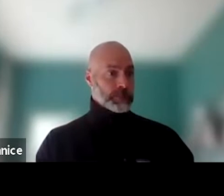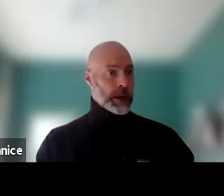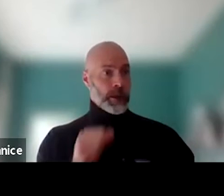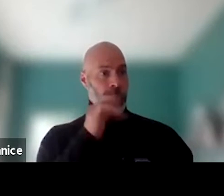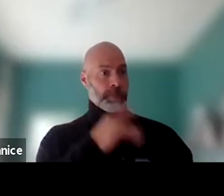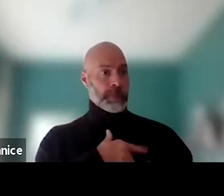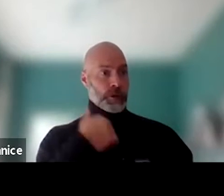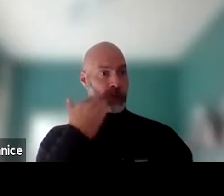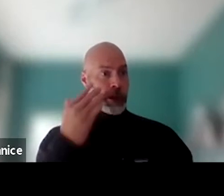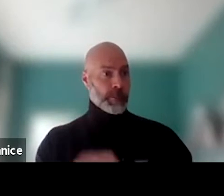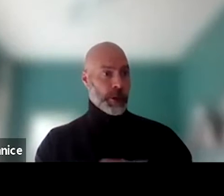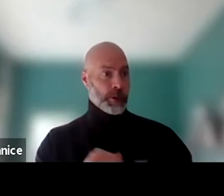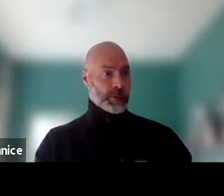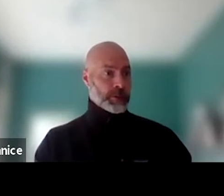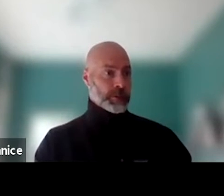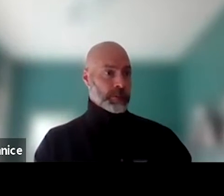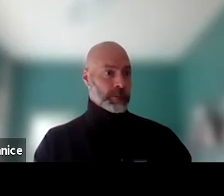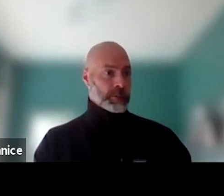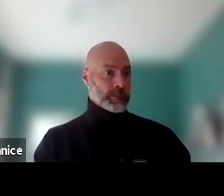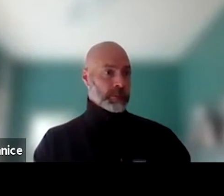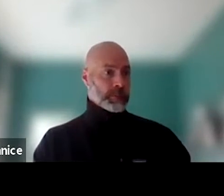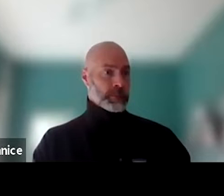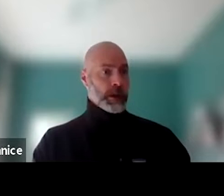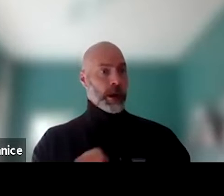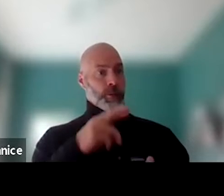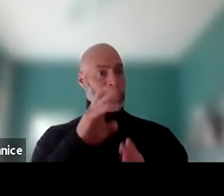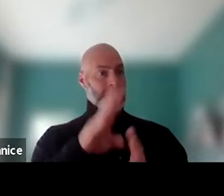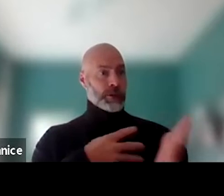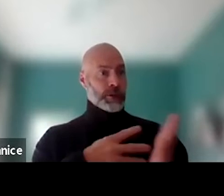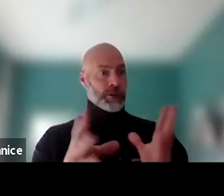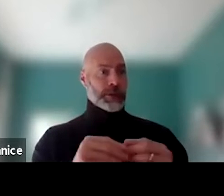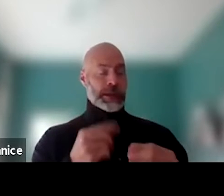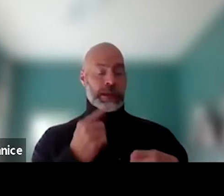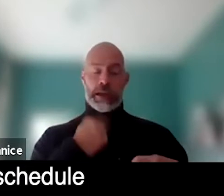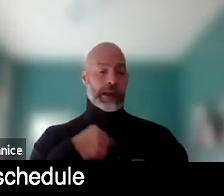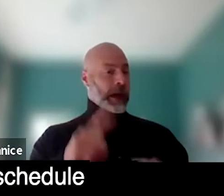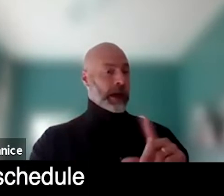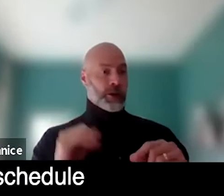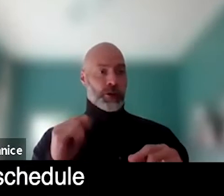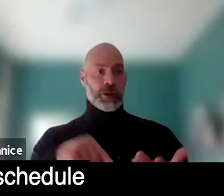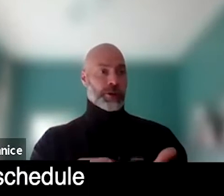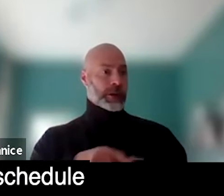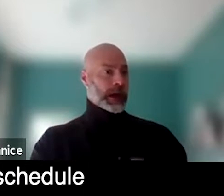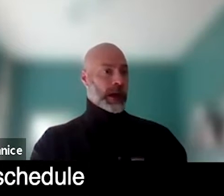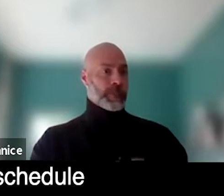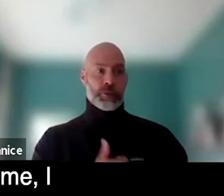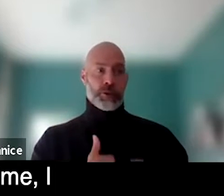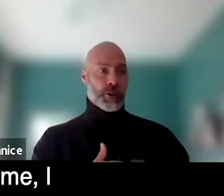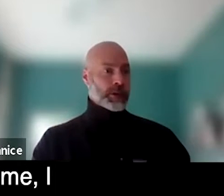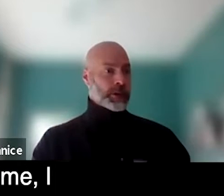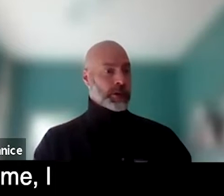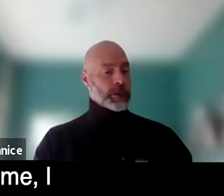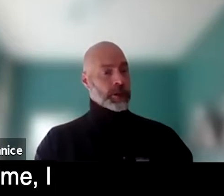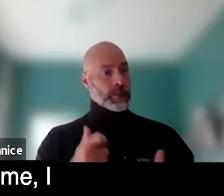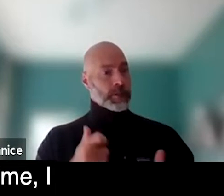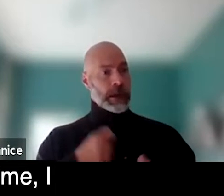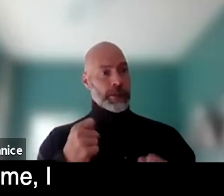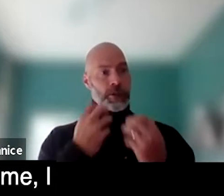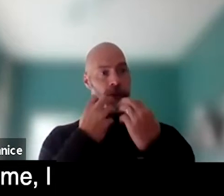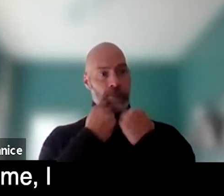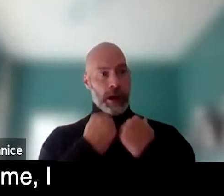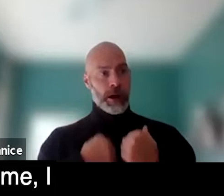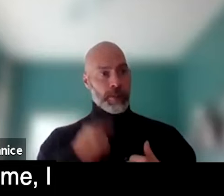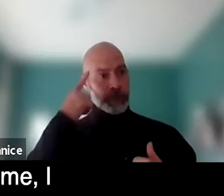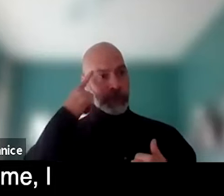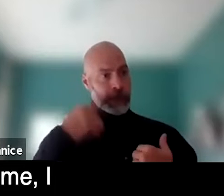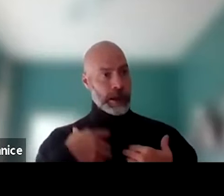a meeting. And I don't feel ashamed about it either. I can reschedule a meeting and say, I can't do this time, I